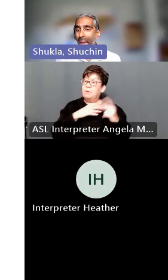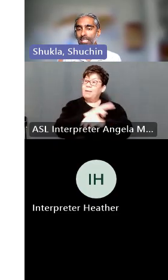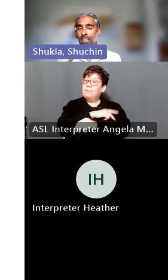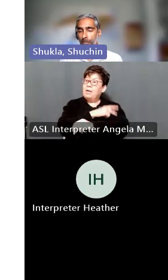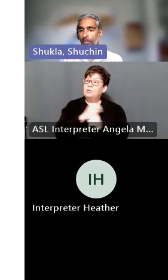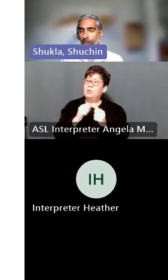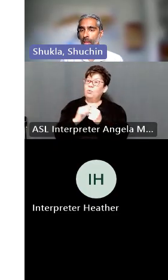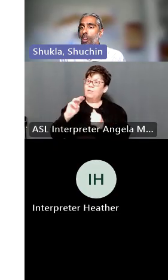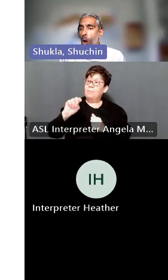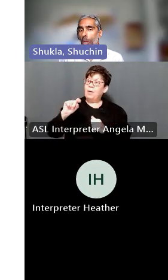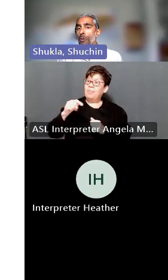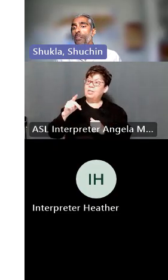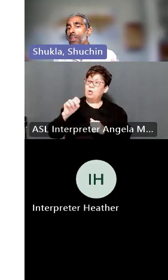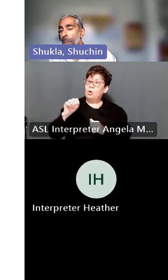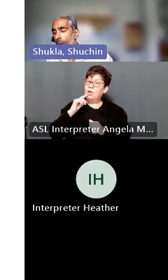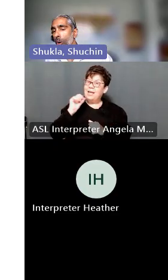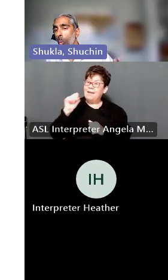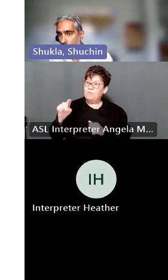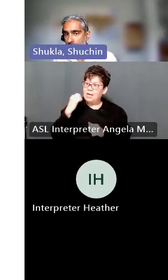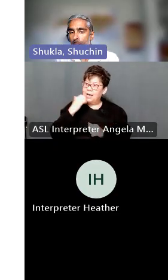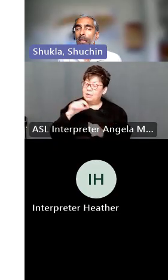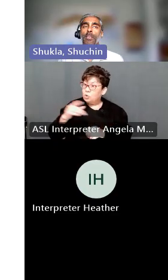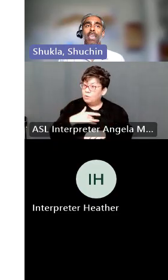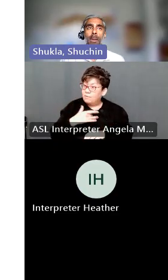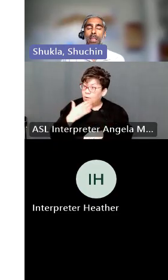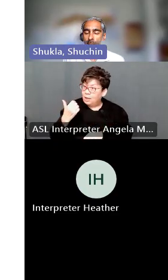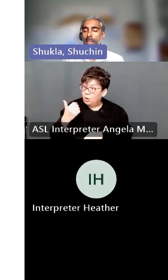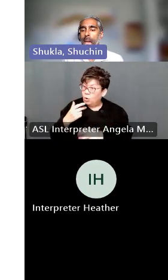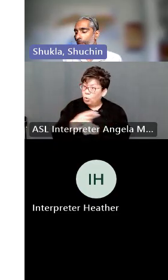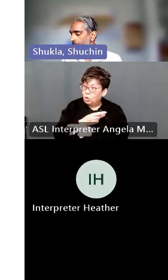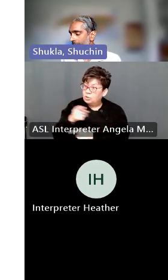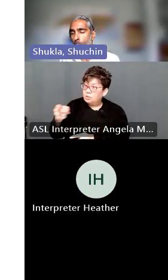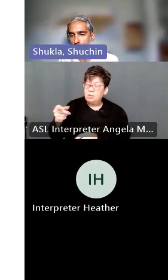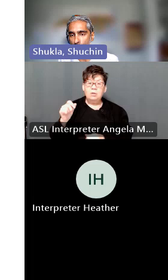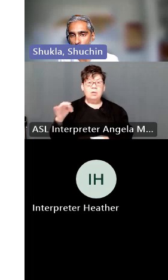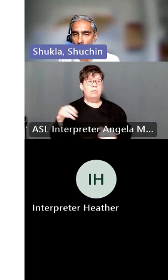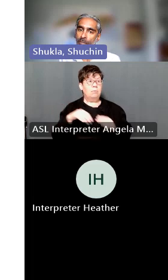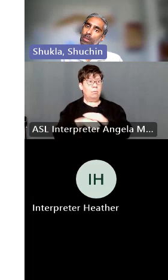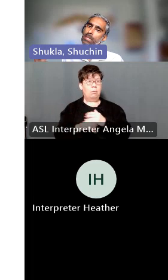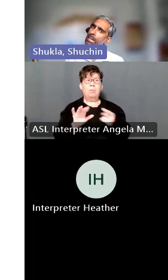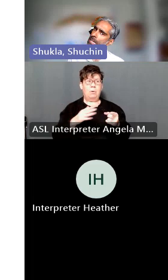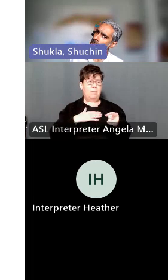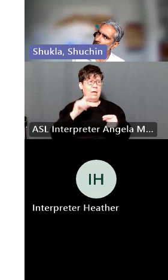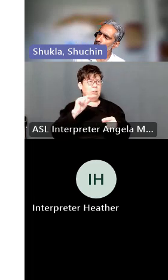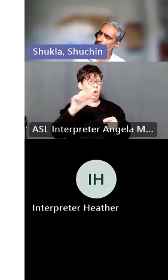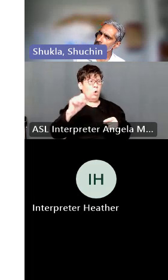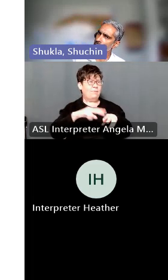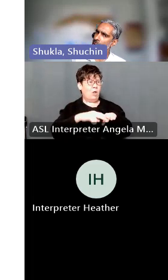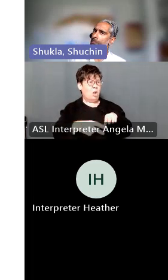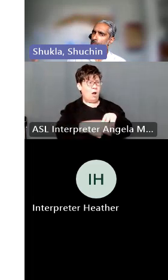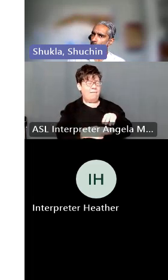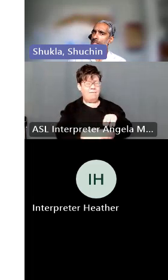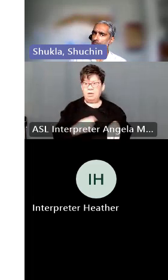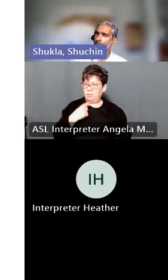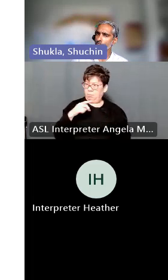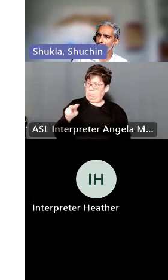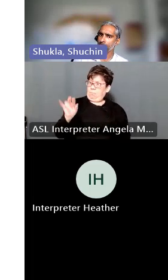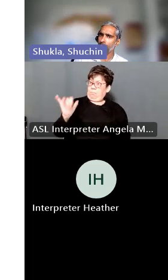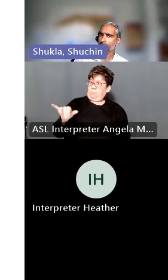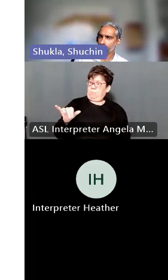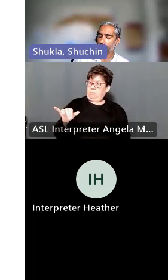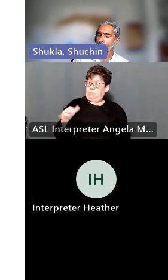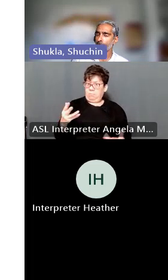methadone clinic, I'm asking them every day, are you feeling better or worse? If they came in and said, yeah, my toes are falling off, I would say, that's a weird side effect, but if